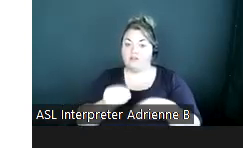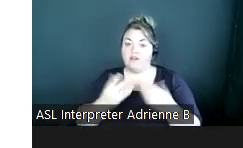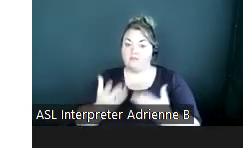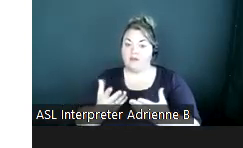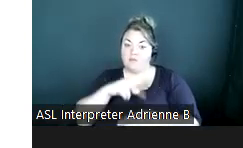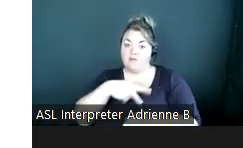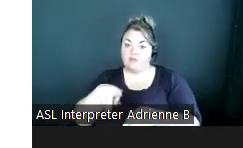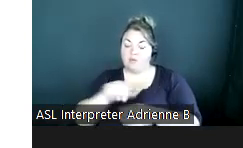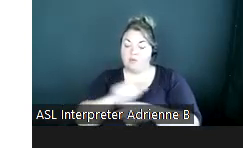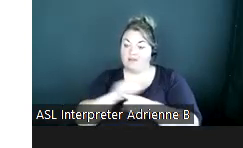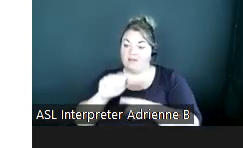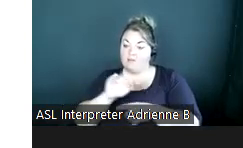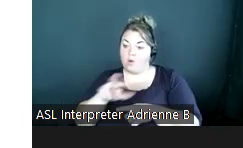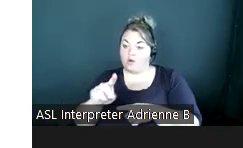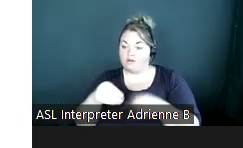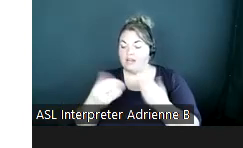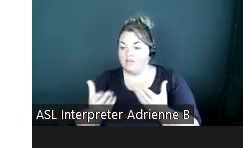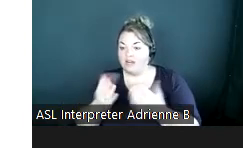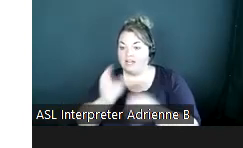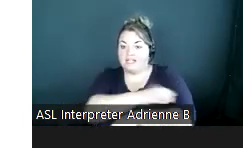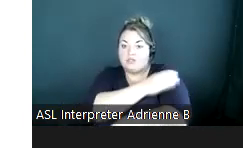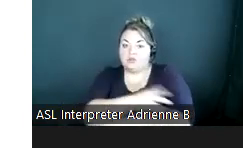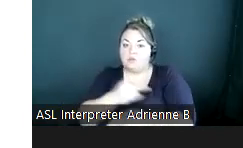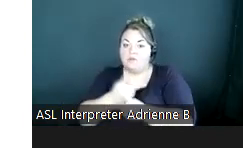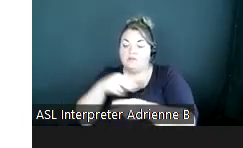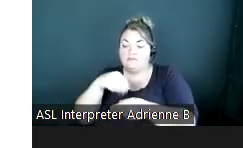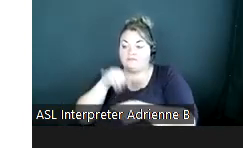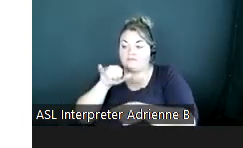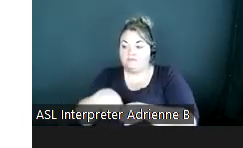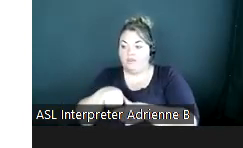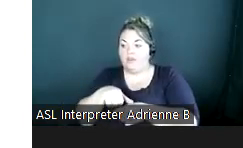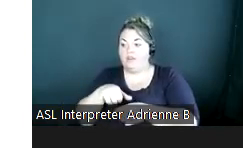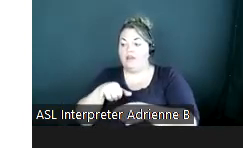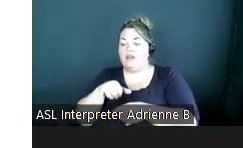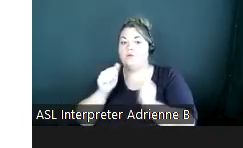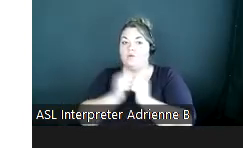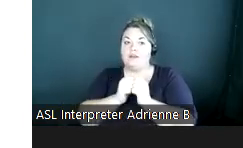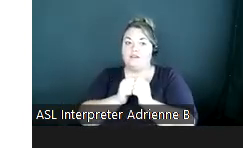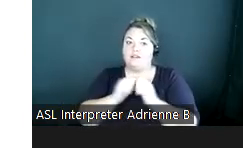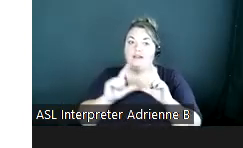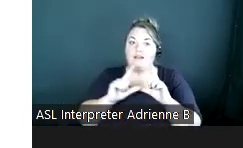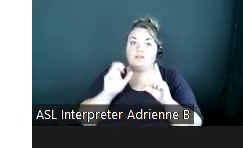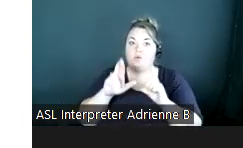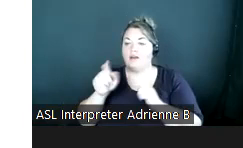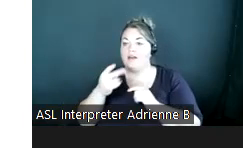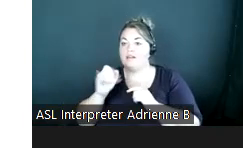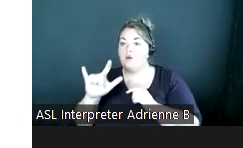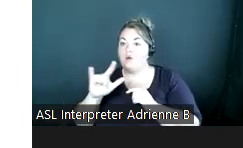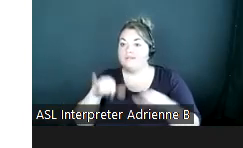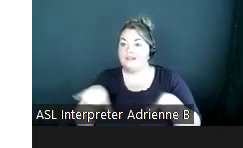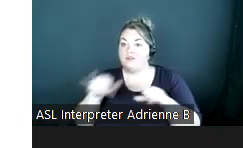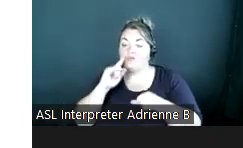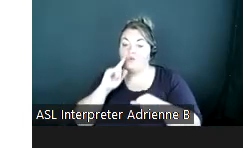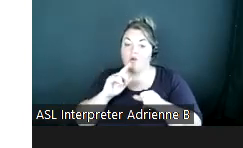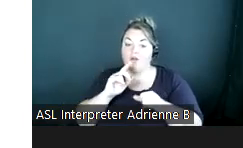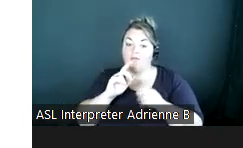delivering clinical supervision within that professional practice license and ethical standards for either those that are licensed or seeking